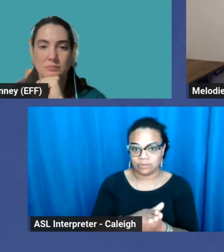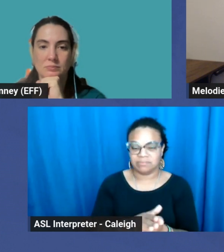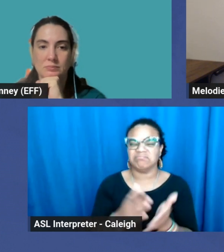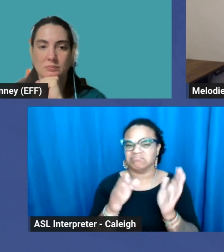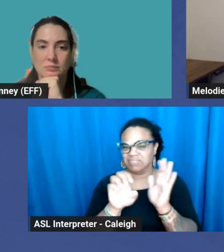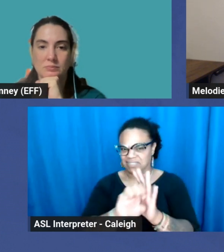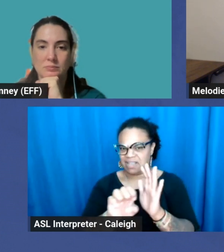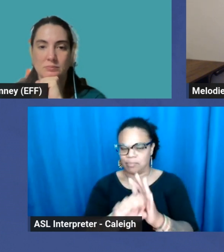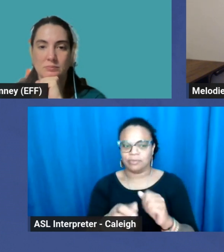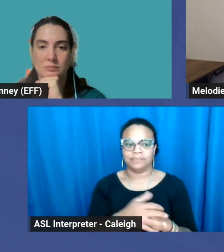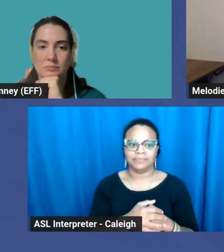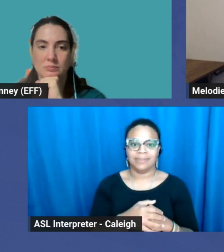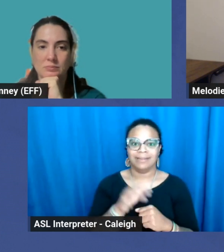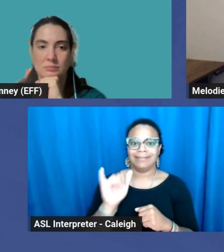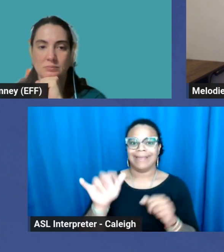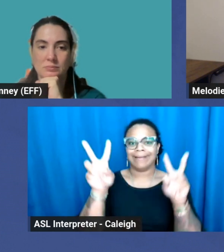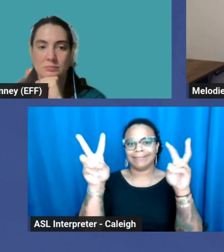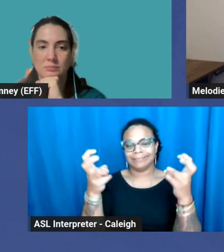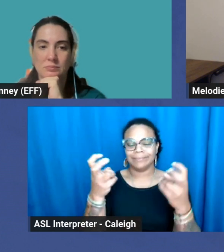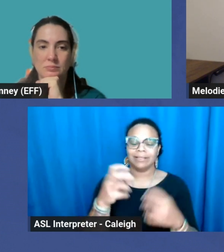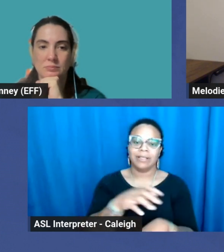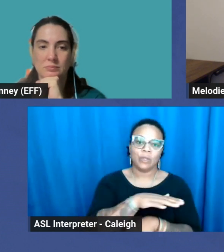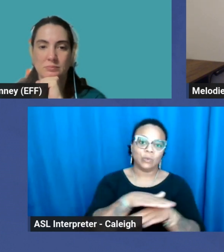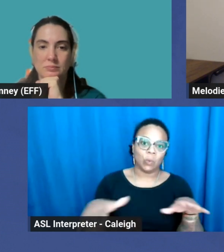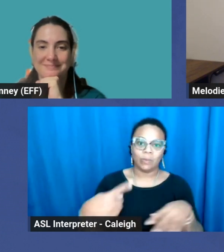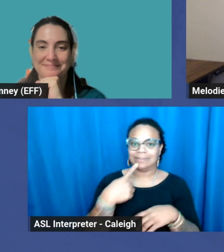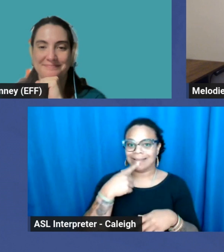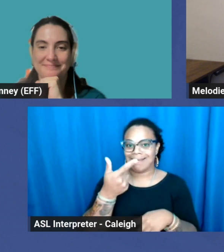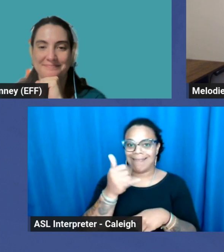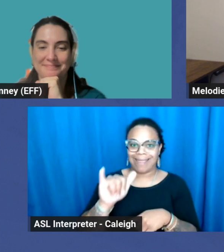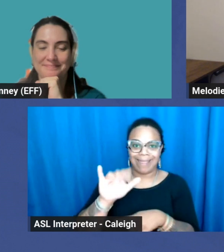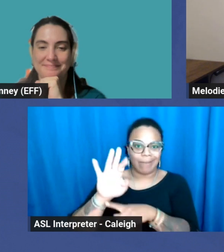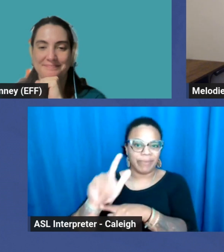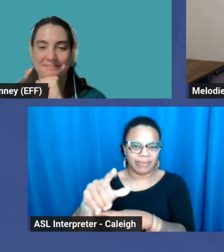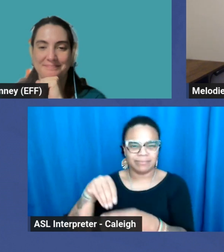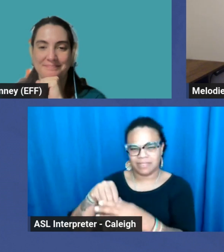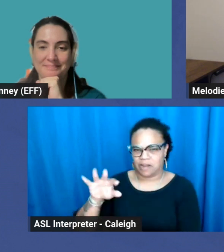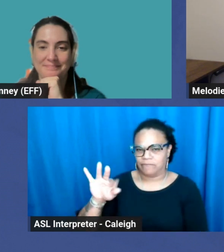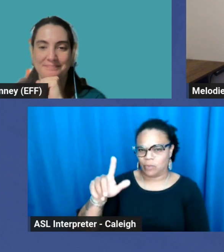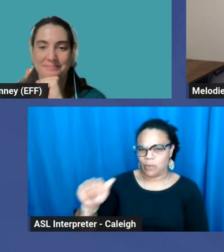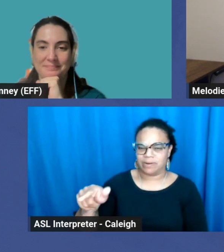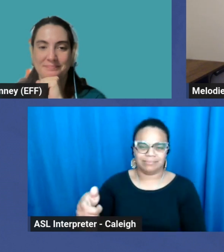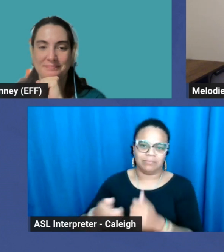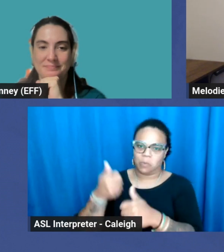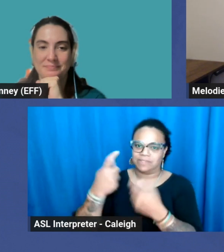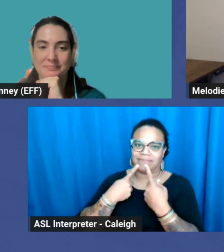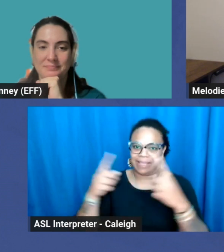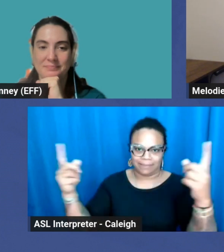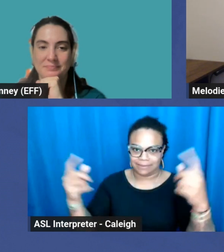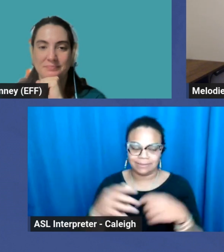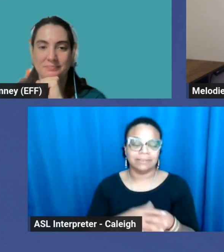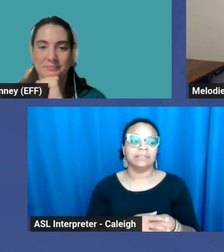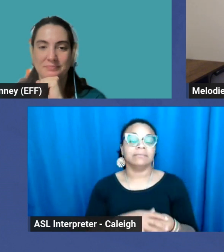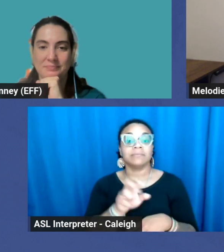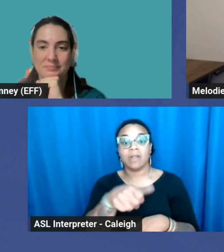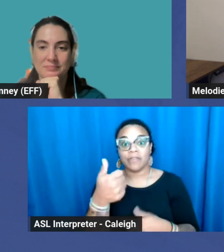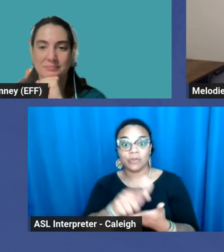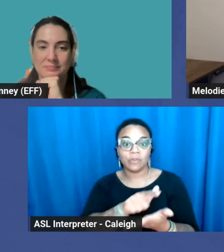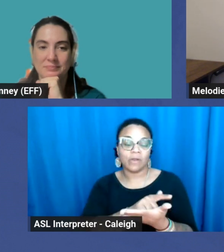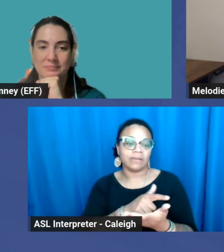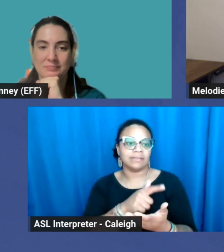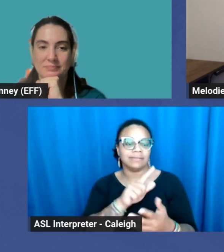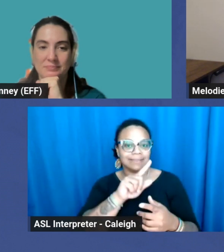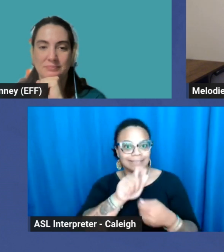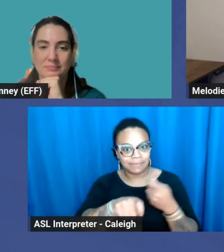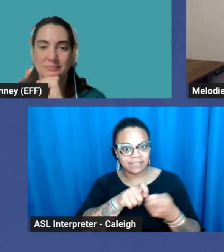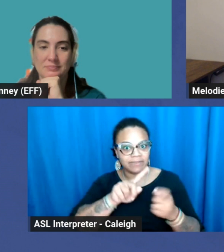example, the so-called Don't Say Gay bill in Florida, most famously, other legislation that targets, even talking